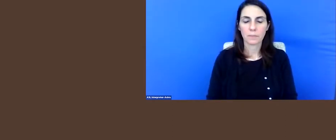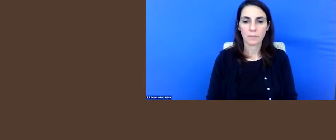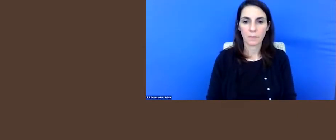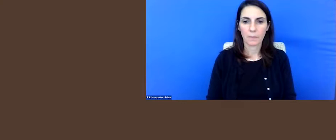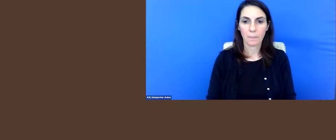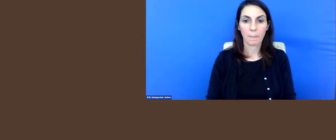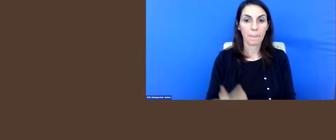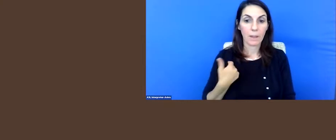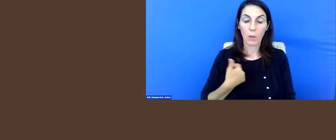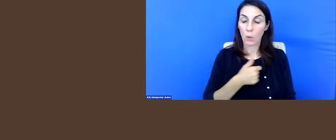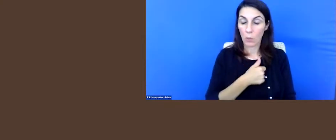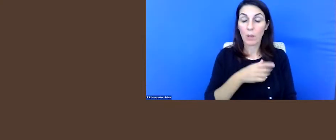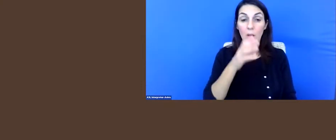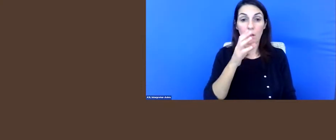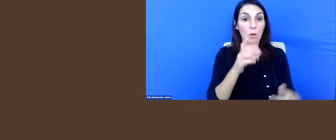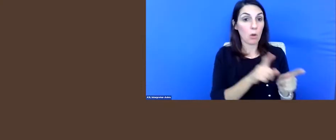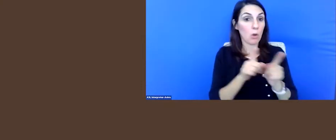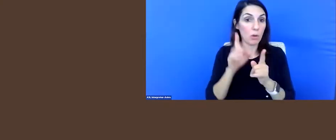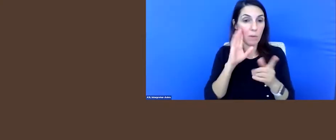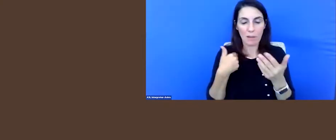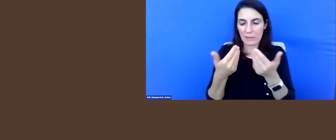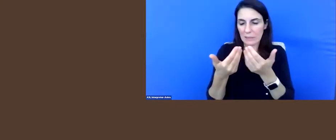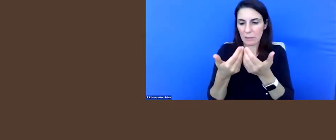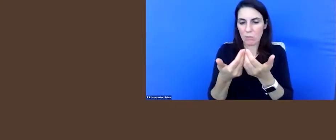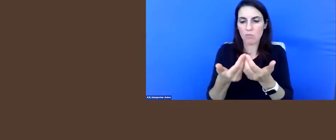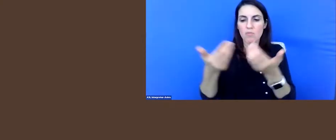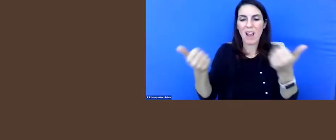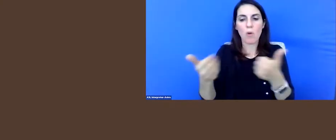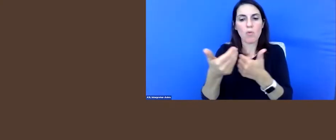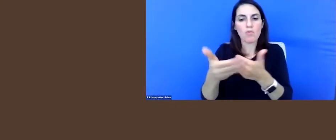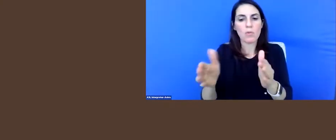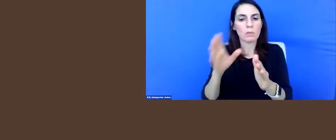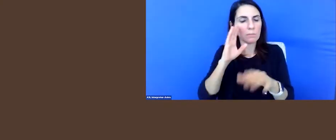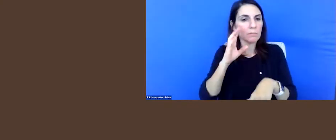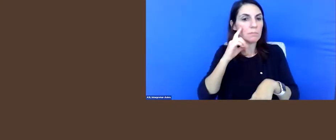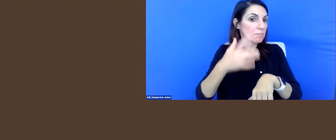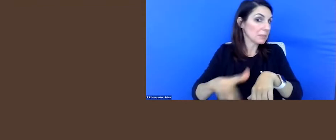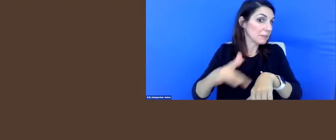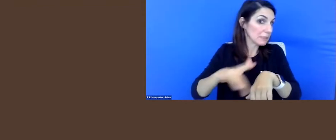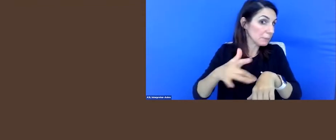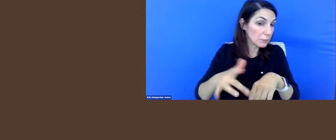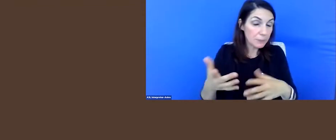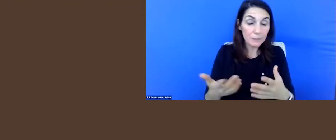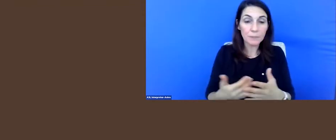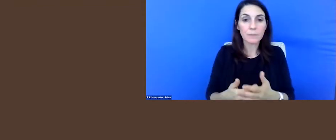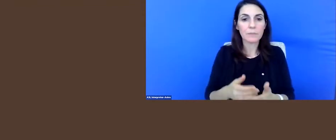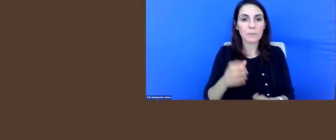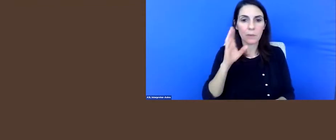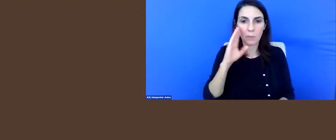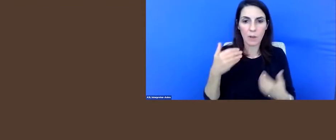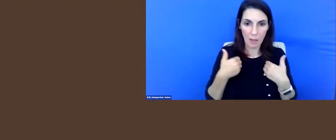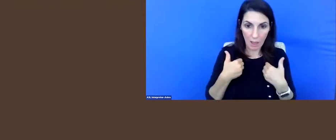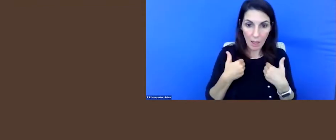We will also have a breakout room available that will have Chaplain Besa in